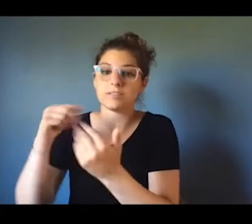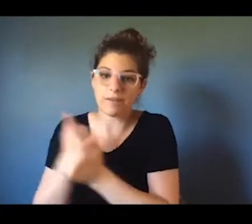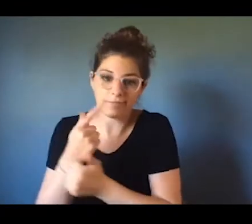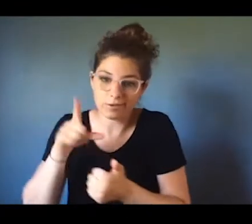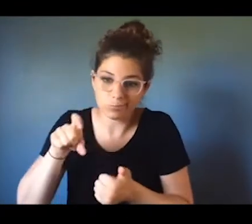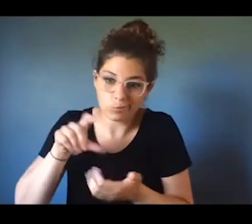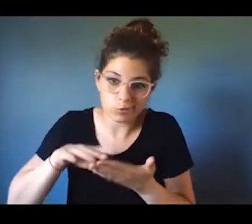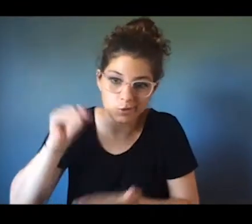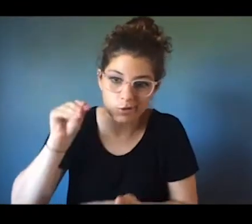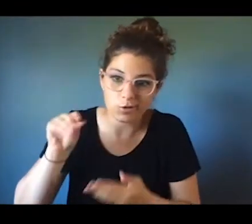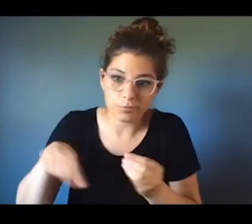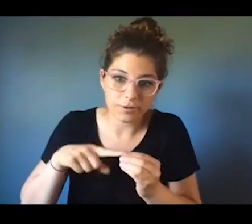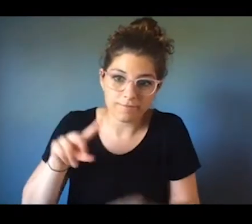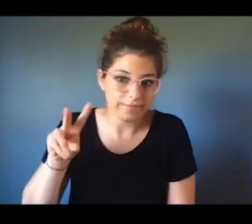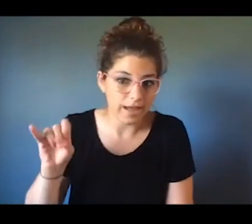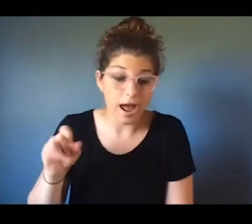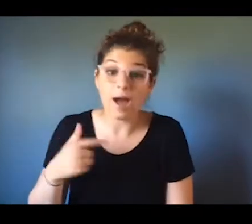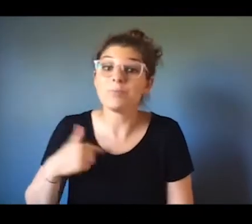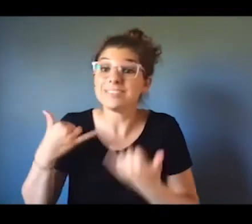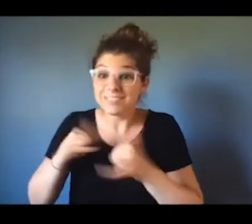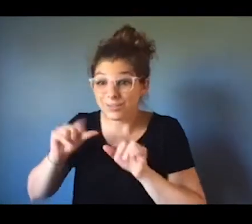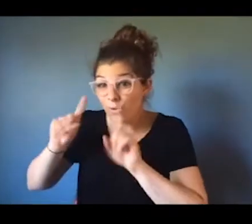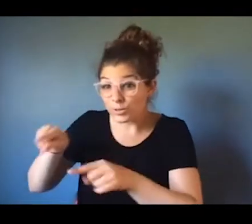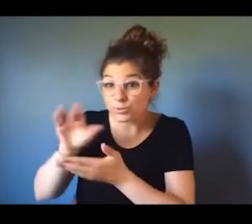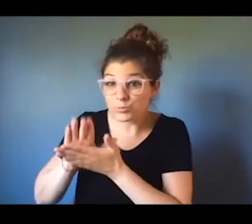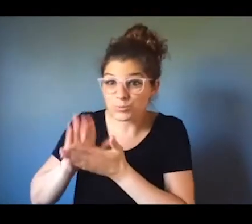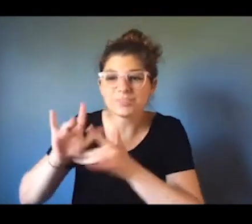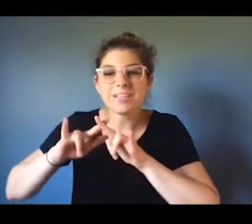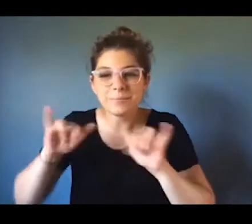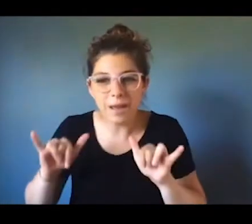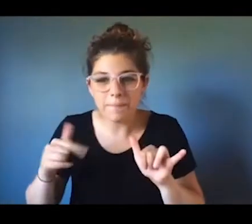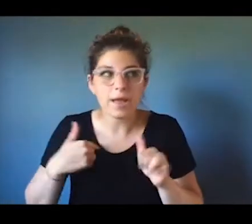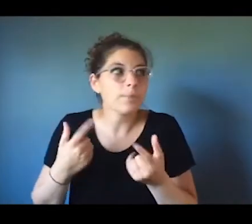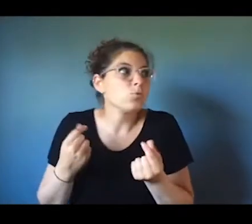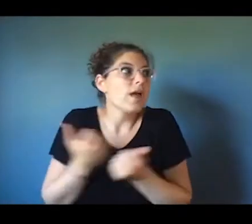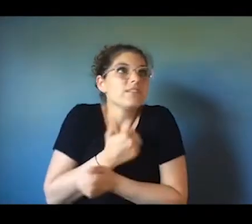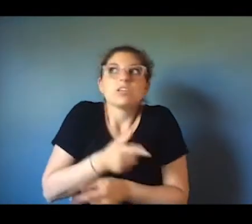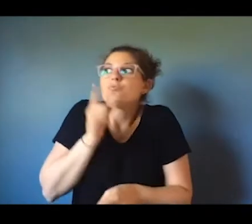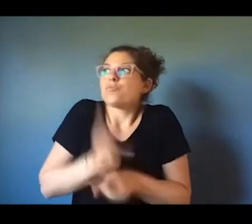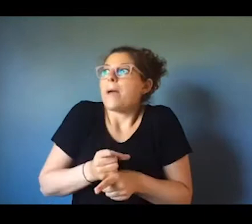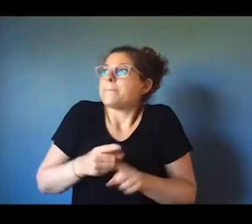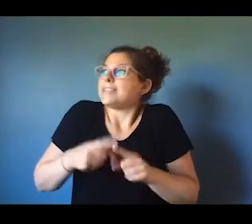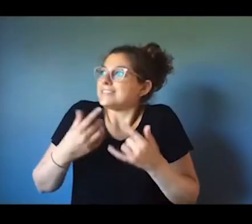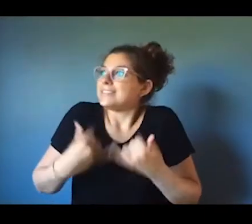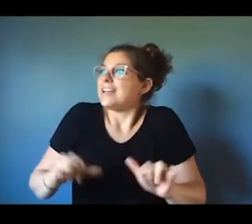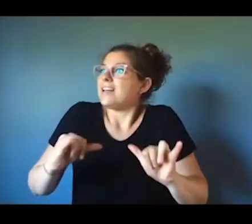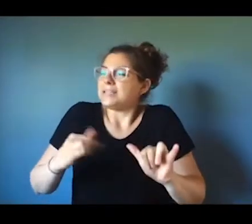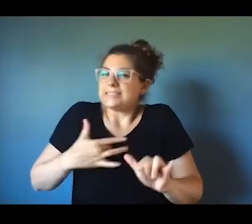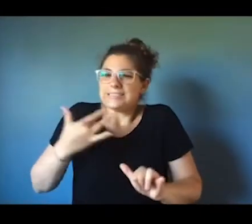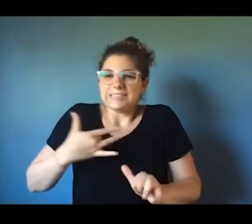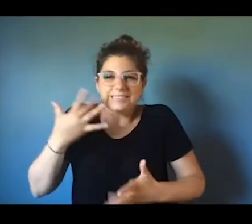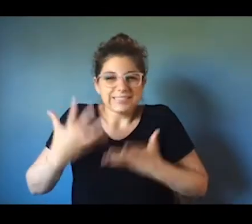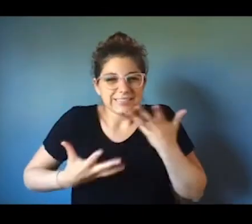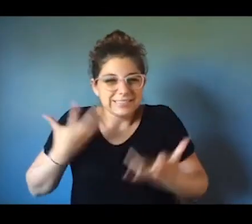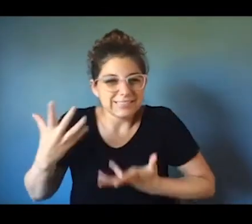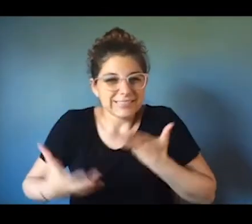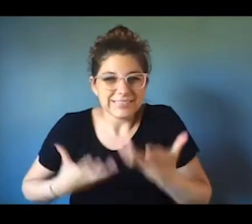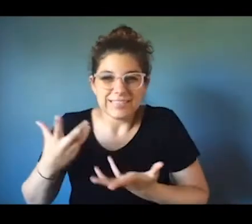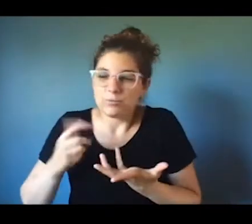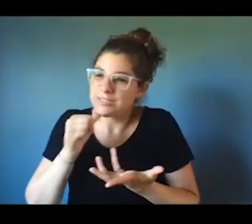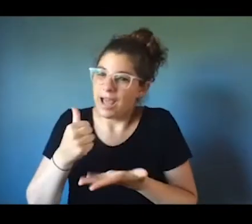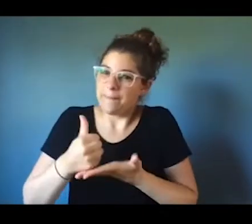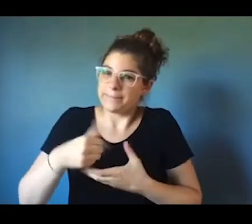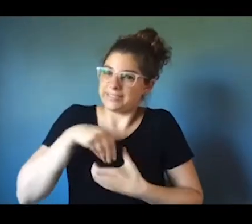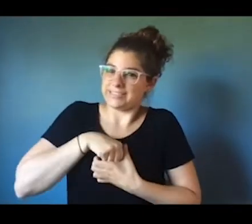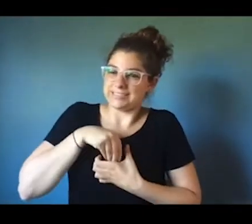and everything that you're supposed to learn when you're visually impaired. And I was still going to school, and I thought, I'm doing everything right, but it wasn't